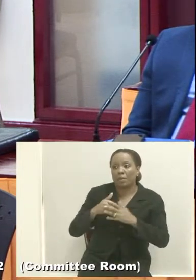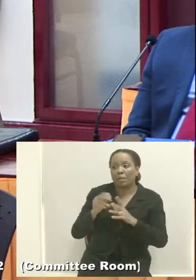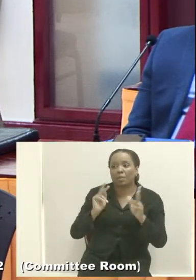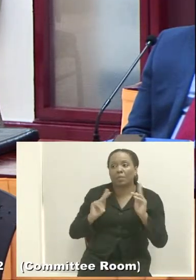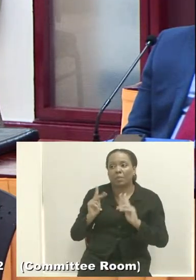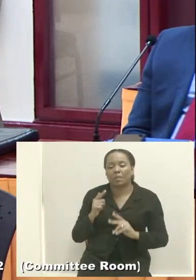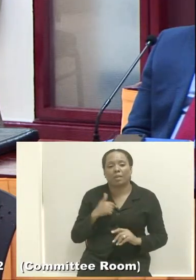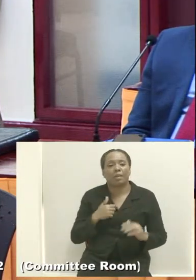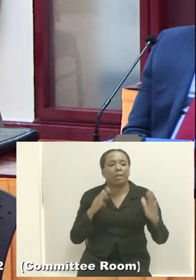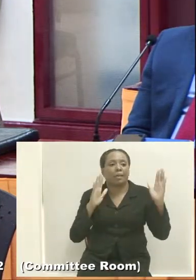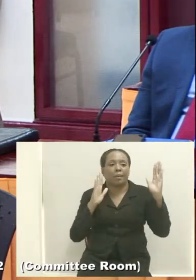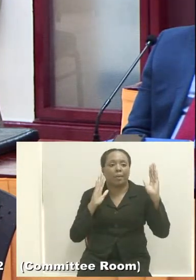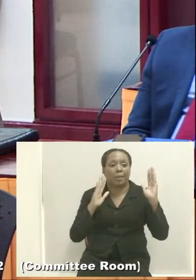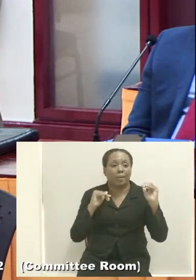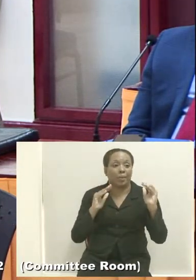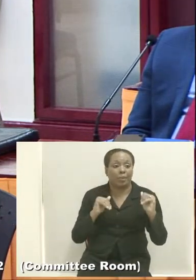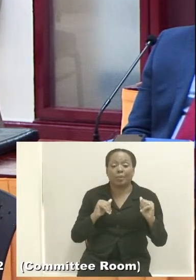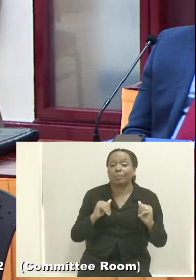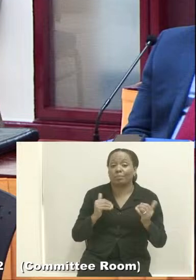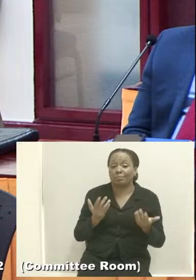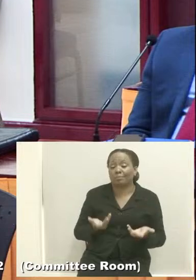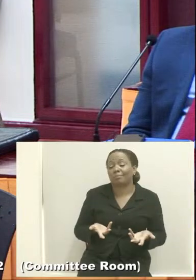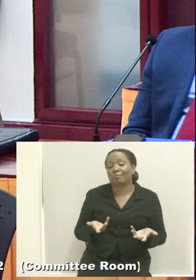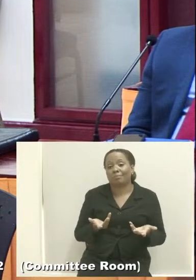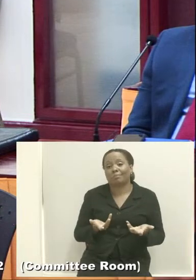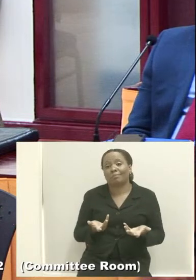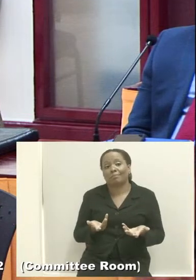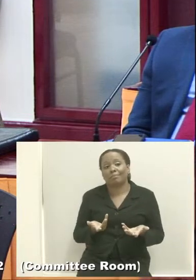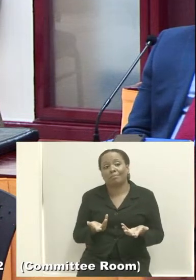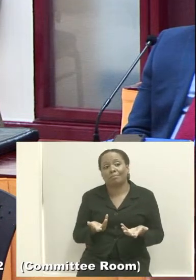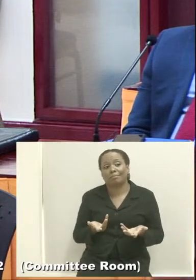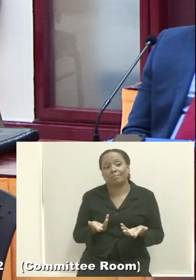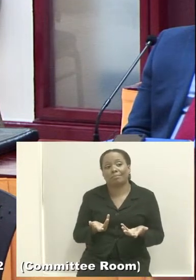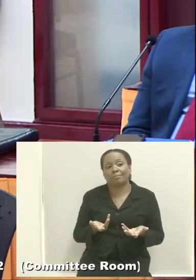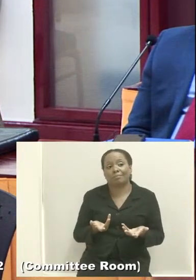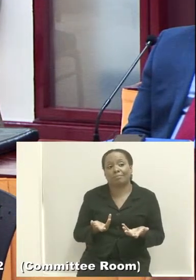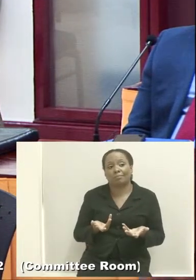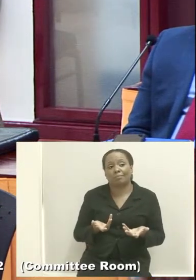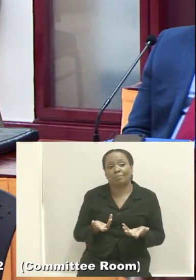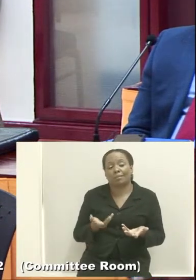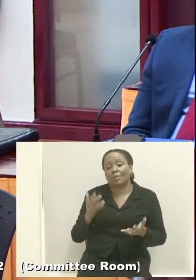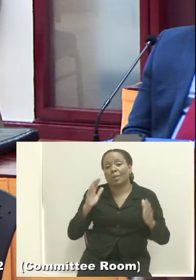so that my explanation is helpful to the minister.